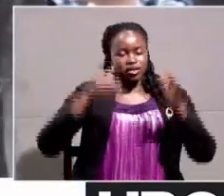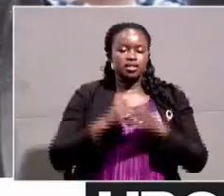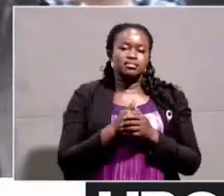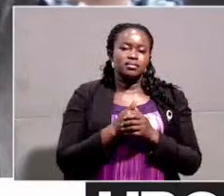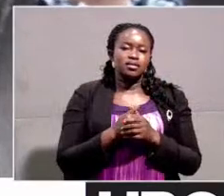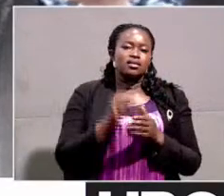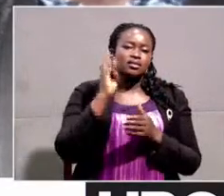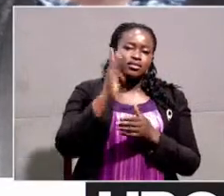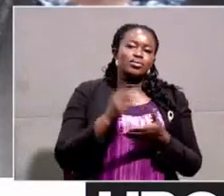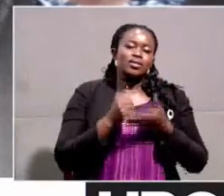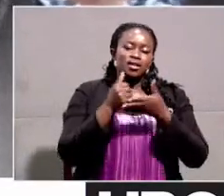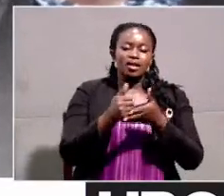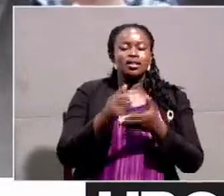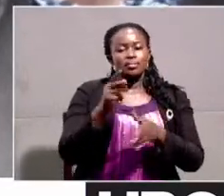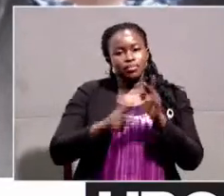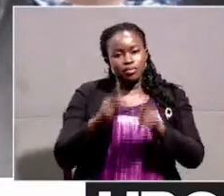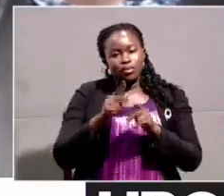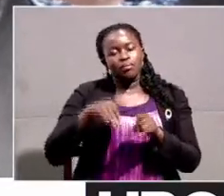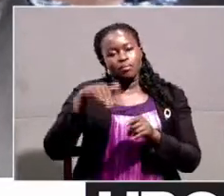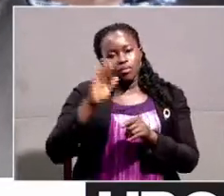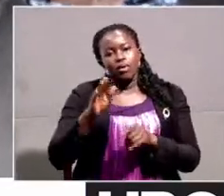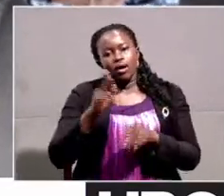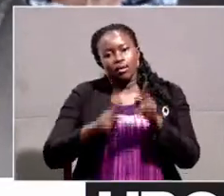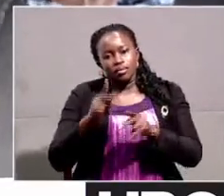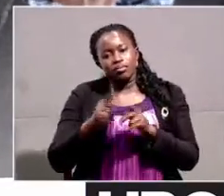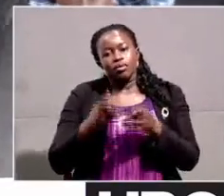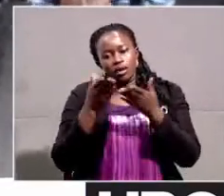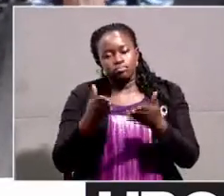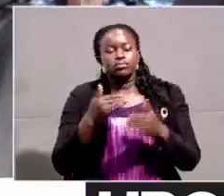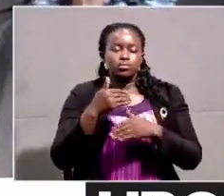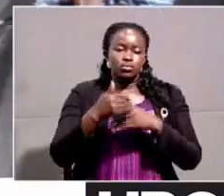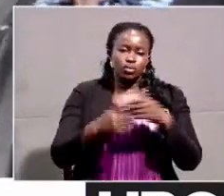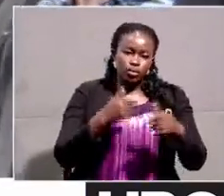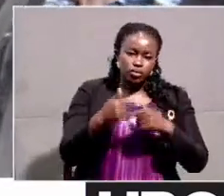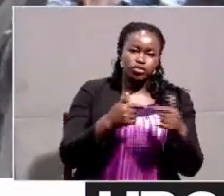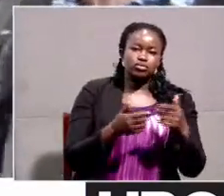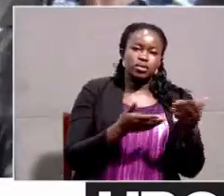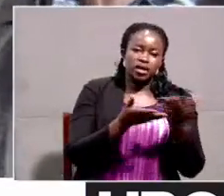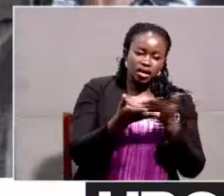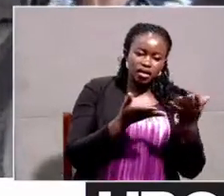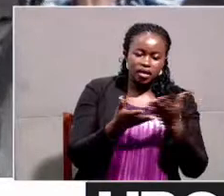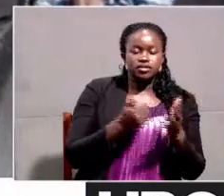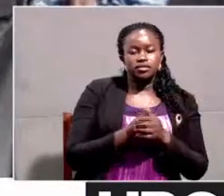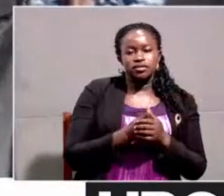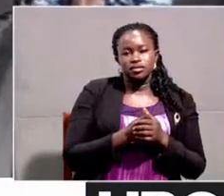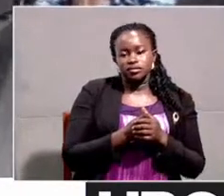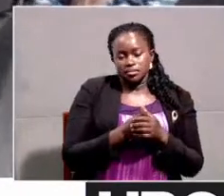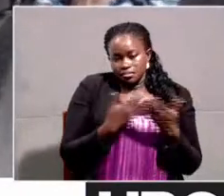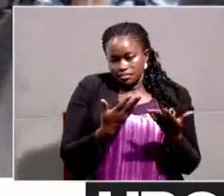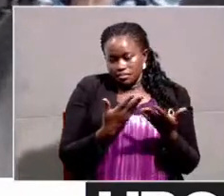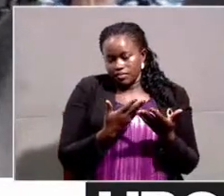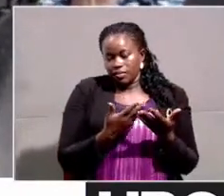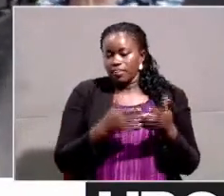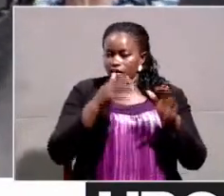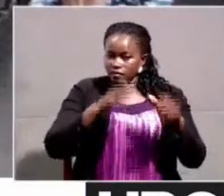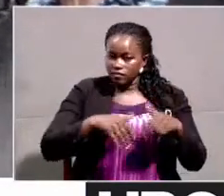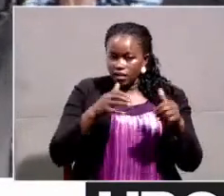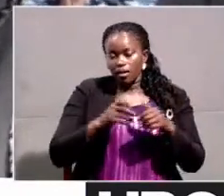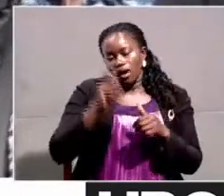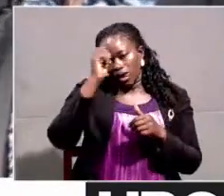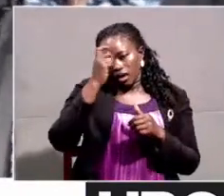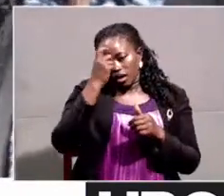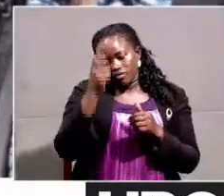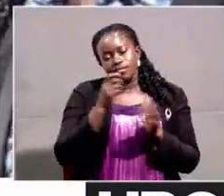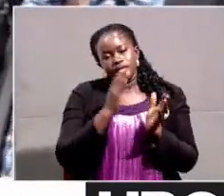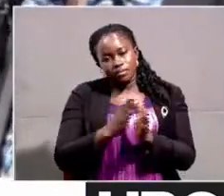help those people, especially the people who are still engaging in peasantry. So the government is intending to